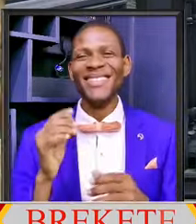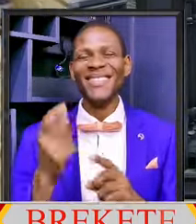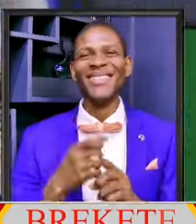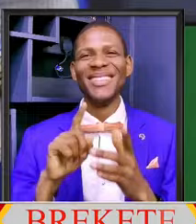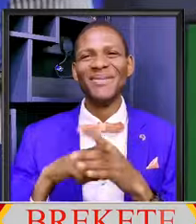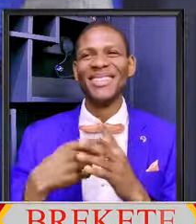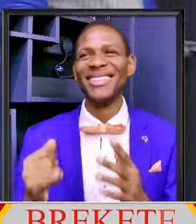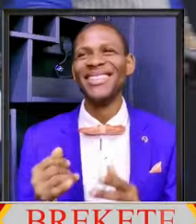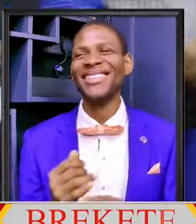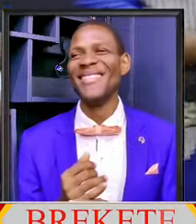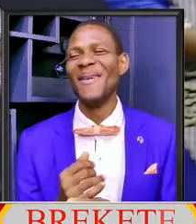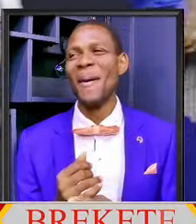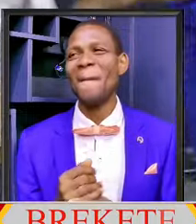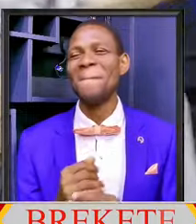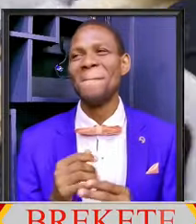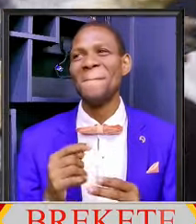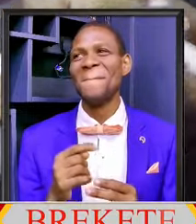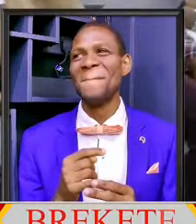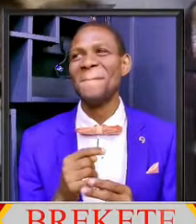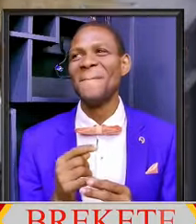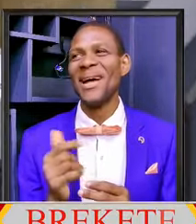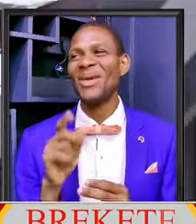In the beginning. Ta.